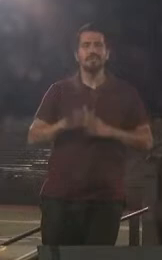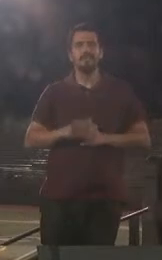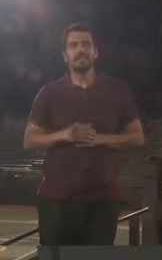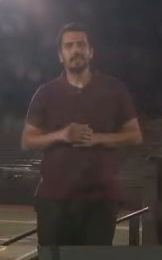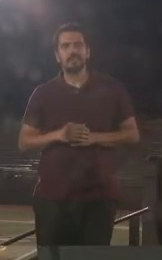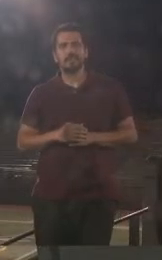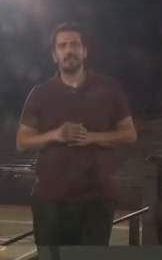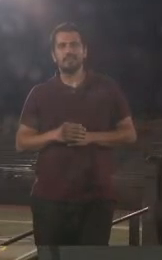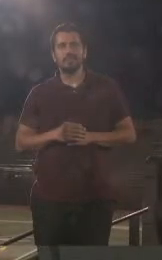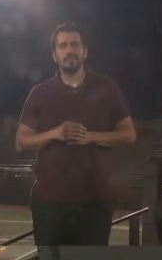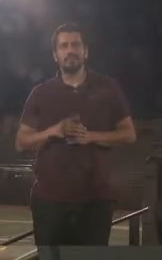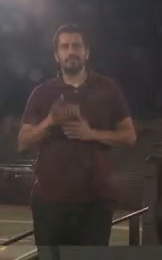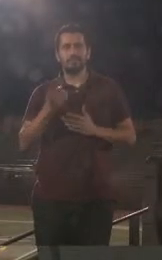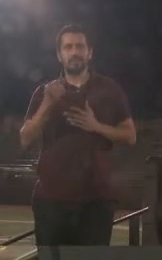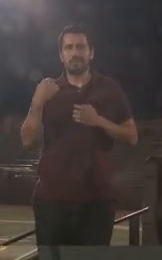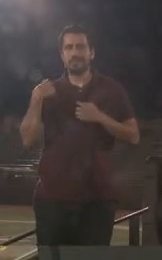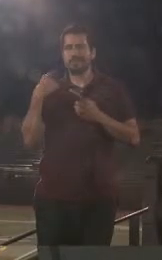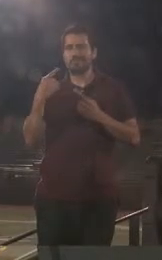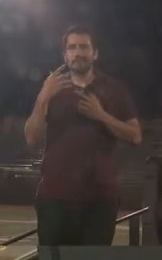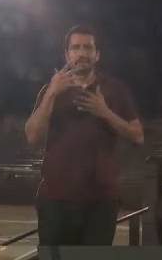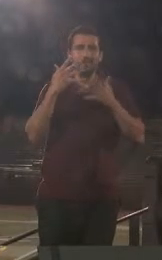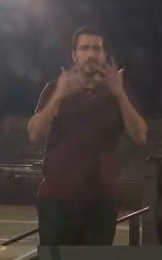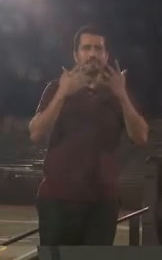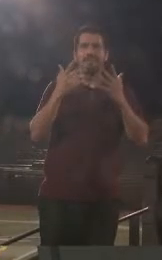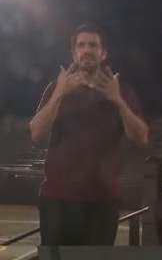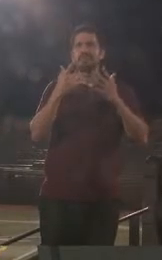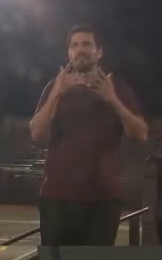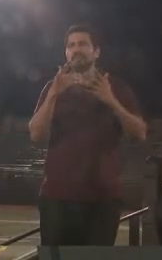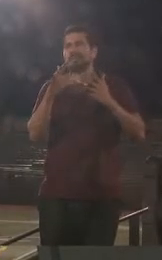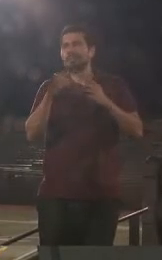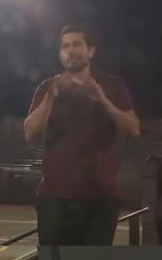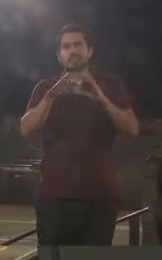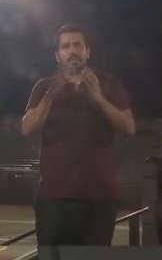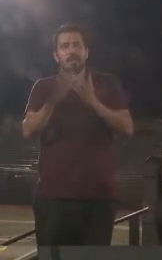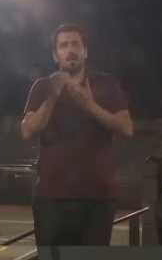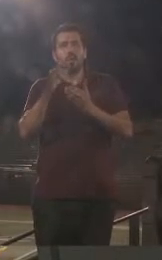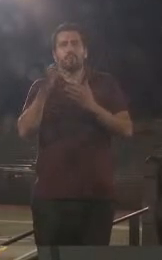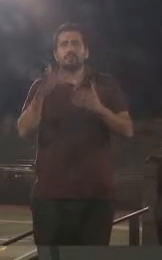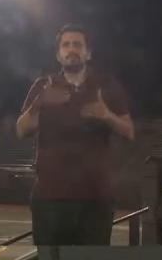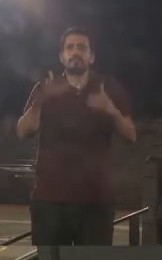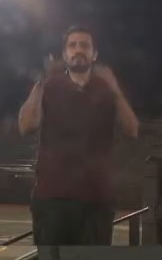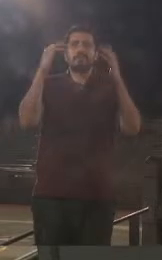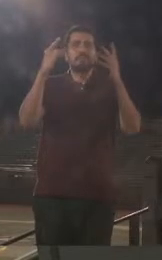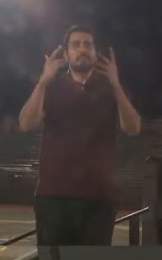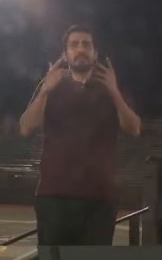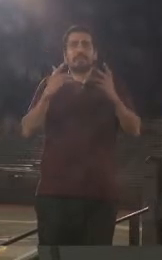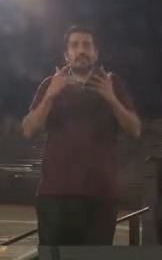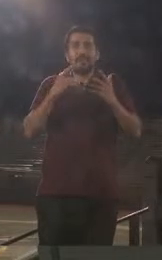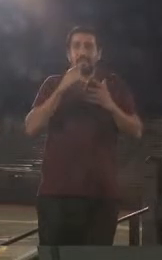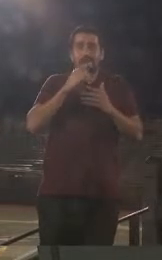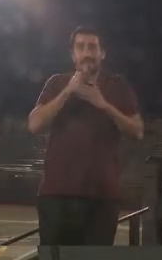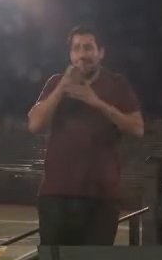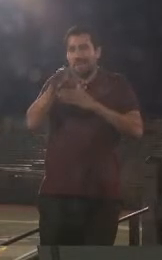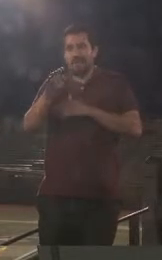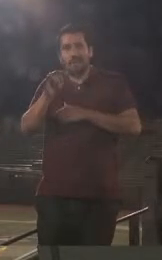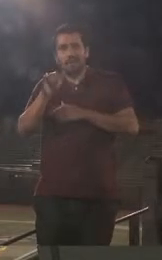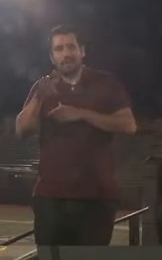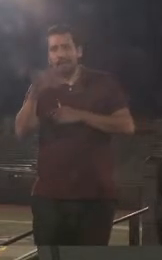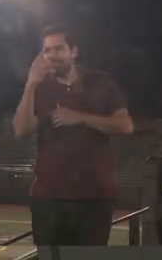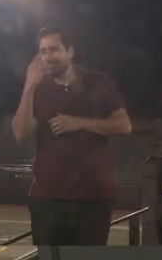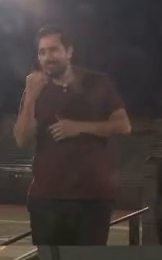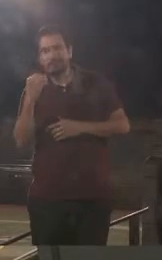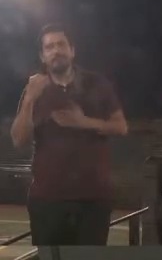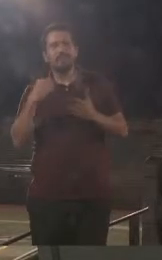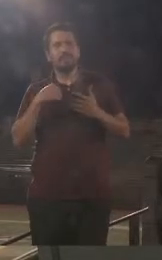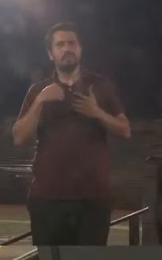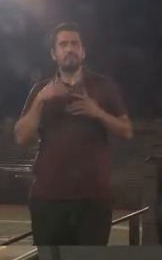They've been about the embarrassment of giving a presentation in Mickenberg's class, or the overwhelming desire to take a nap after lunch, so much so that you attempted